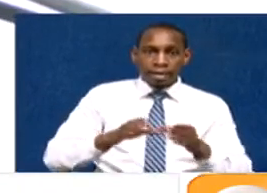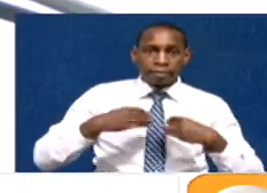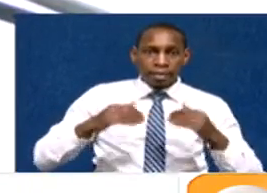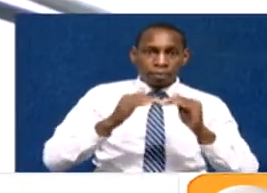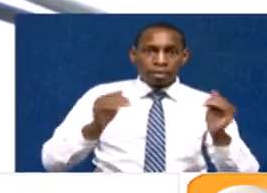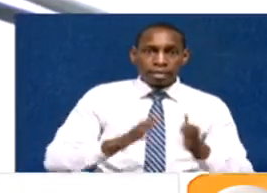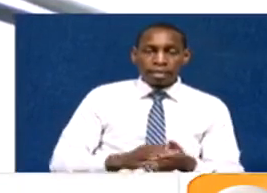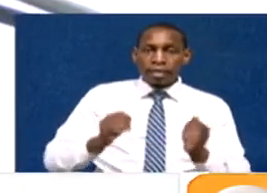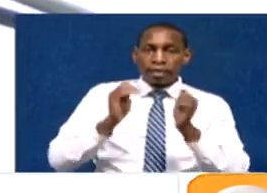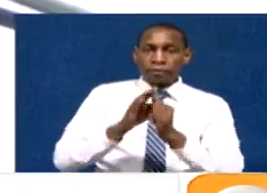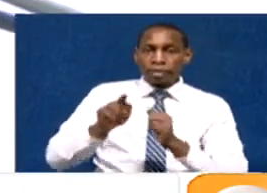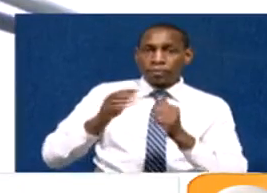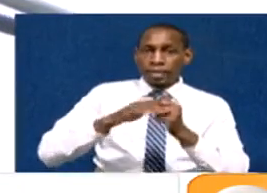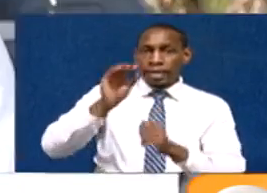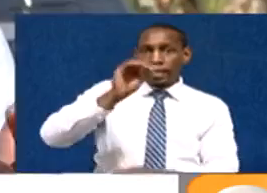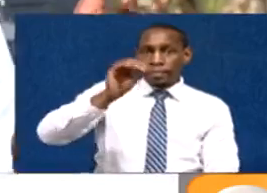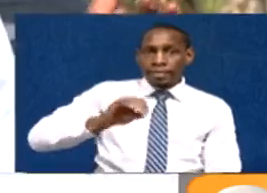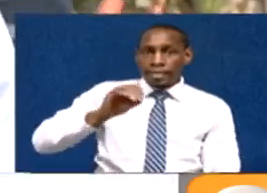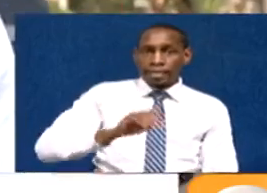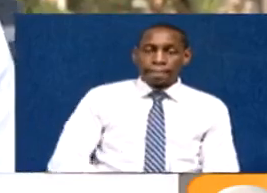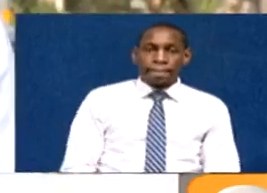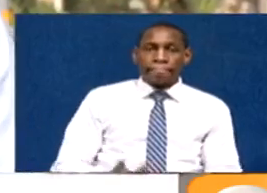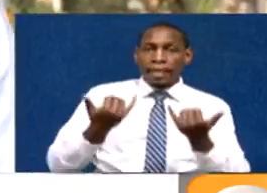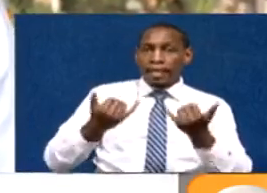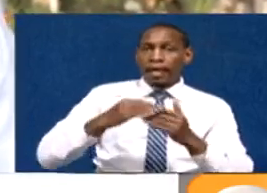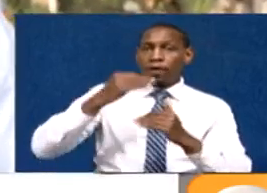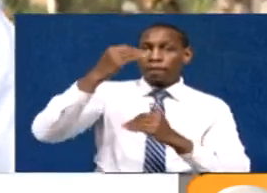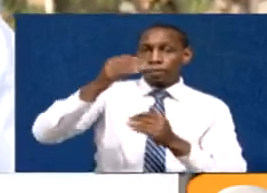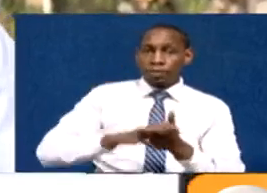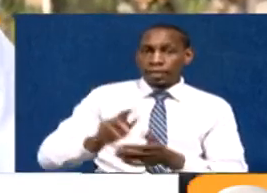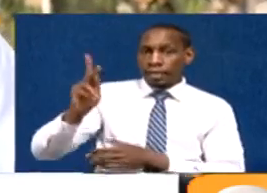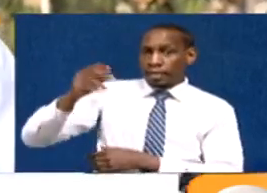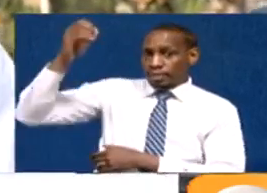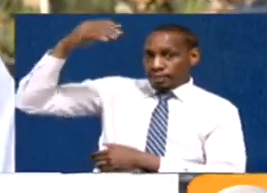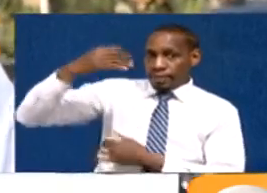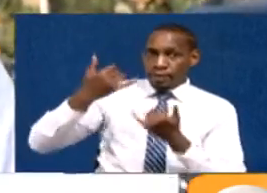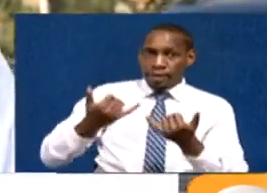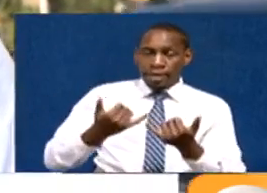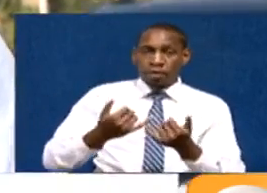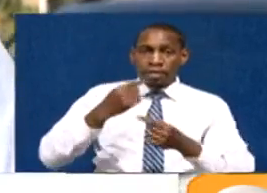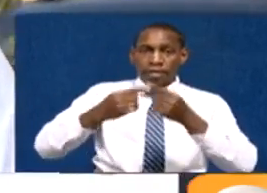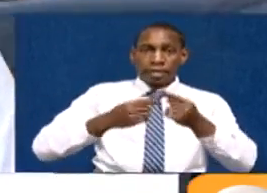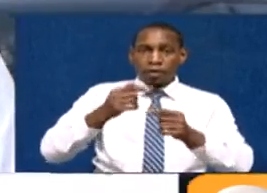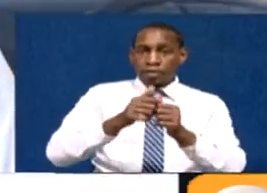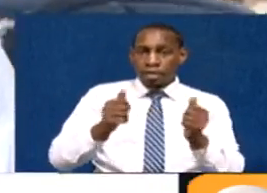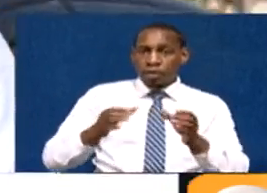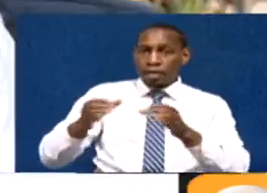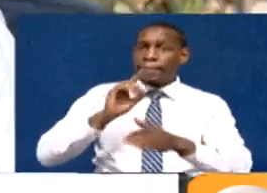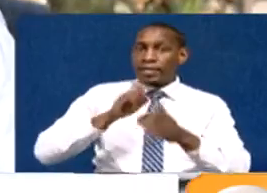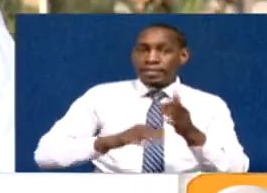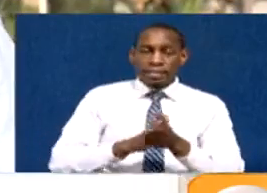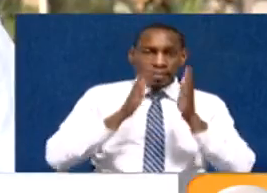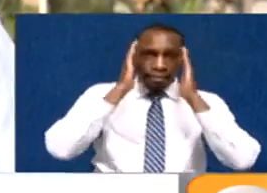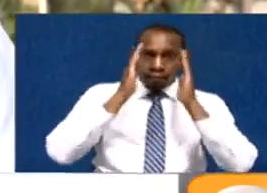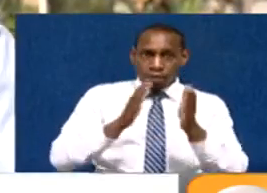allowable level of 14.9%. Going forward, with Kenya Power now back on its feet, the company says it